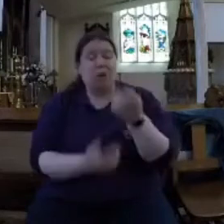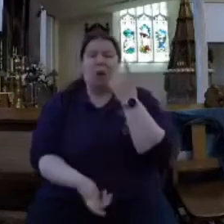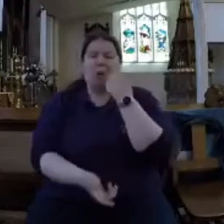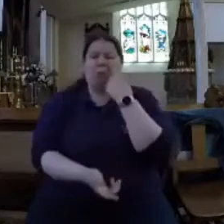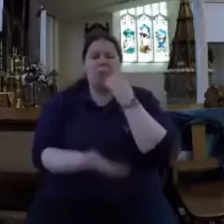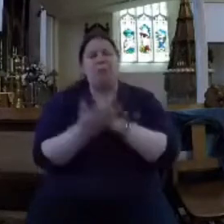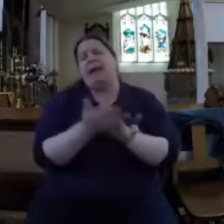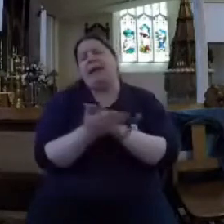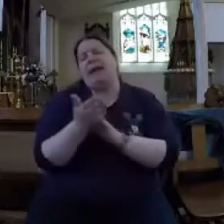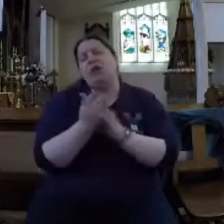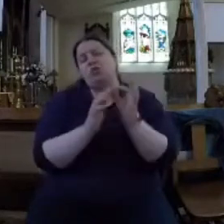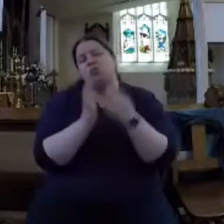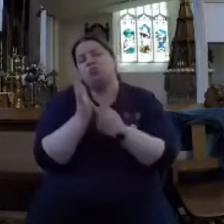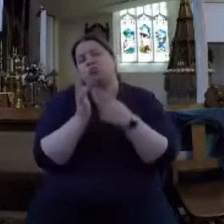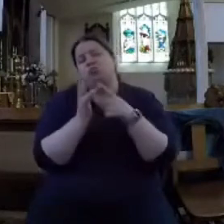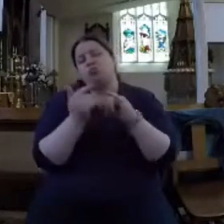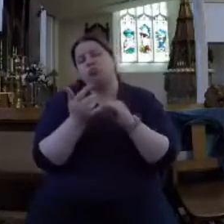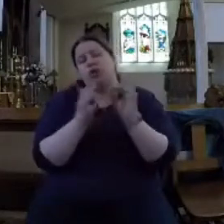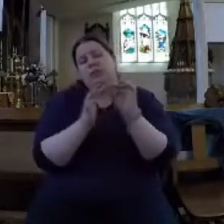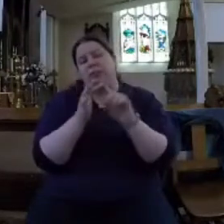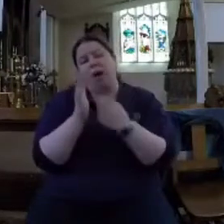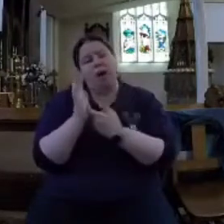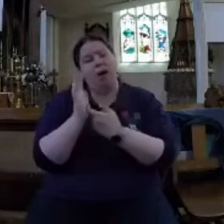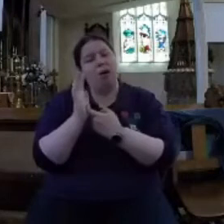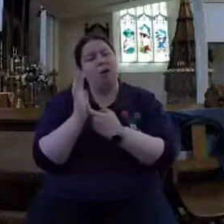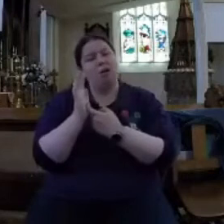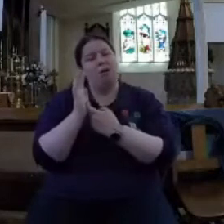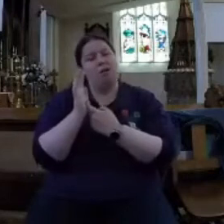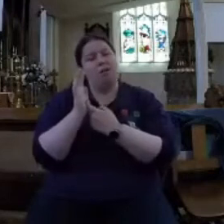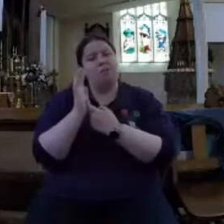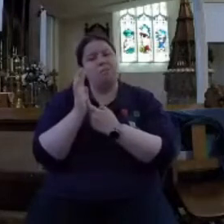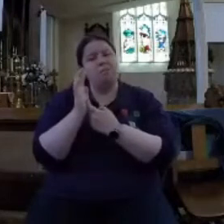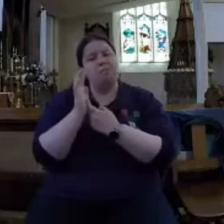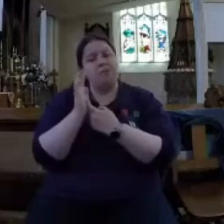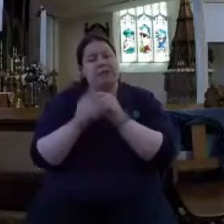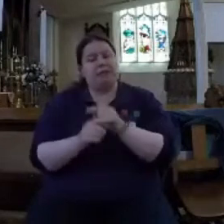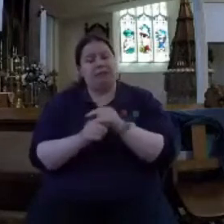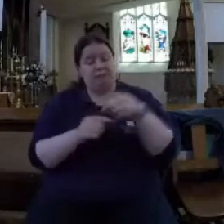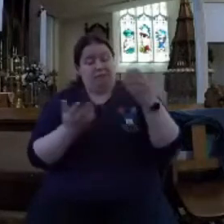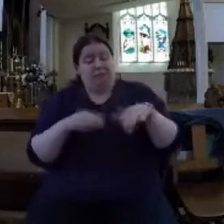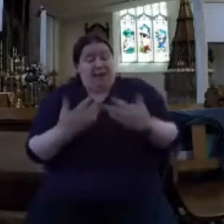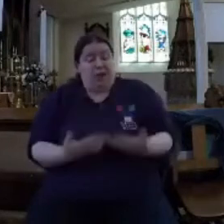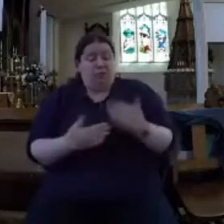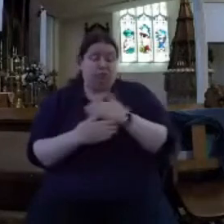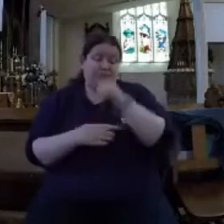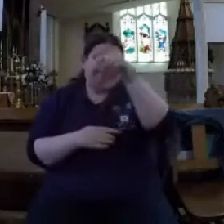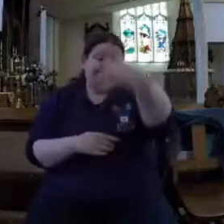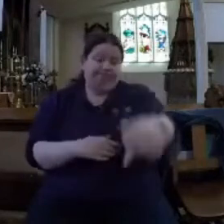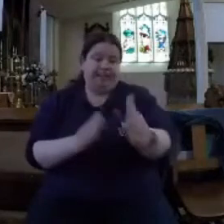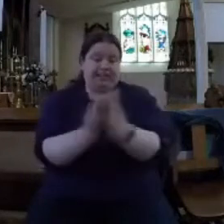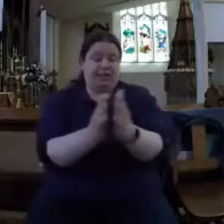at what it means to prosper. And until then, I'd like us just to take a minute and just